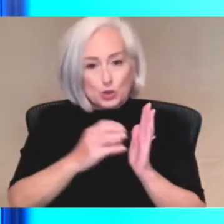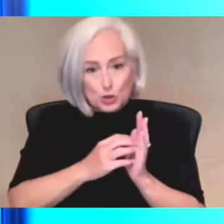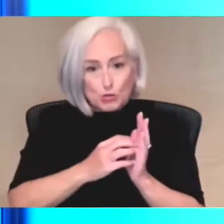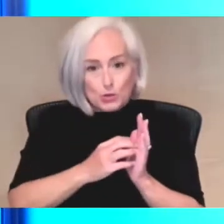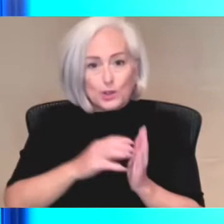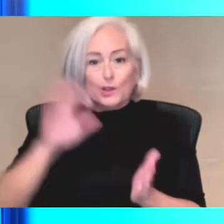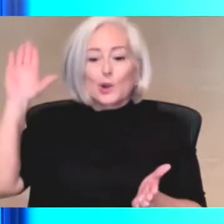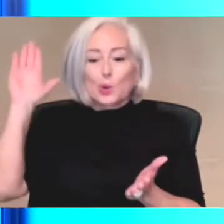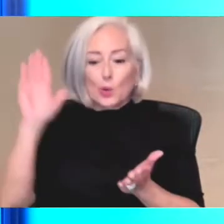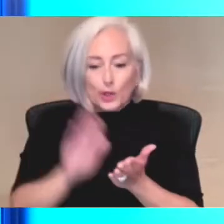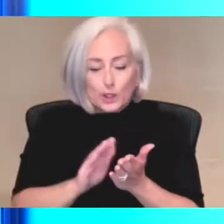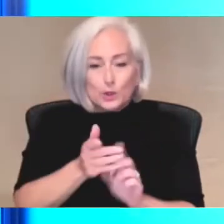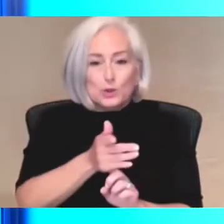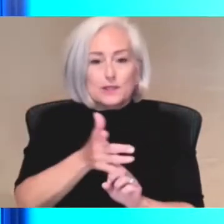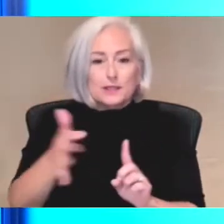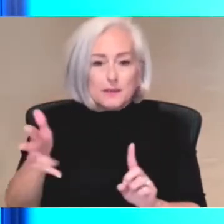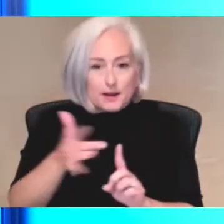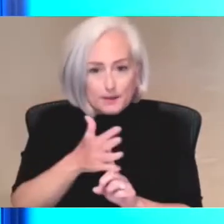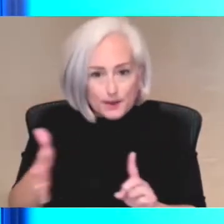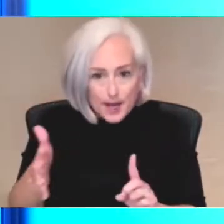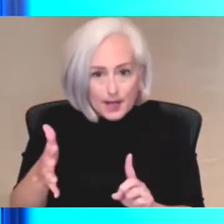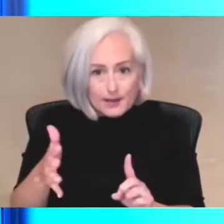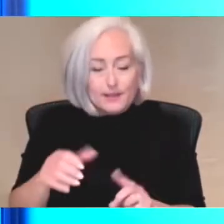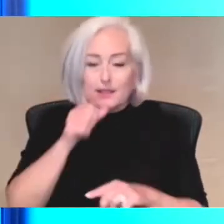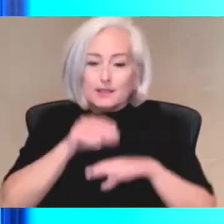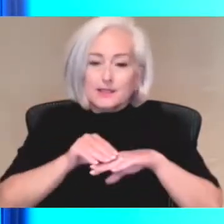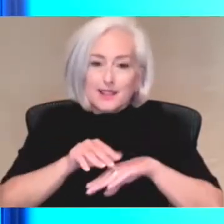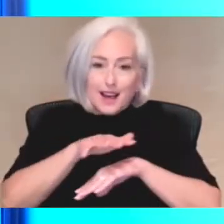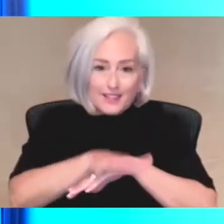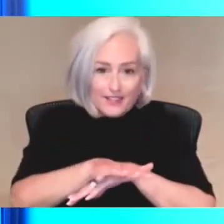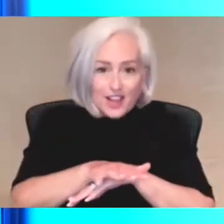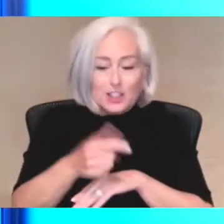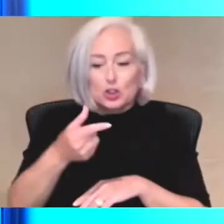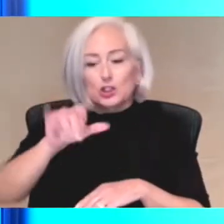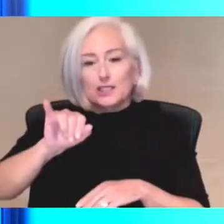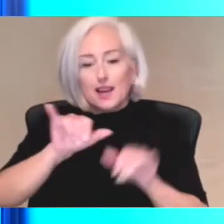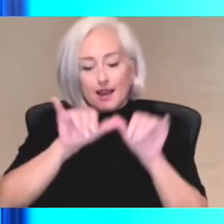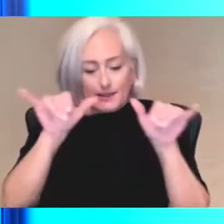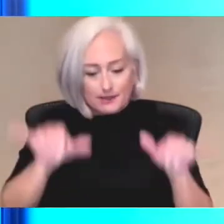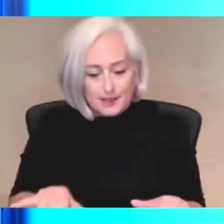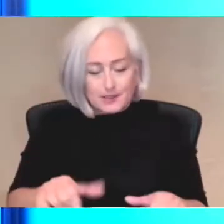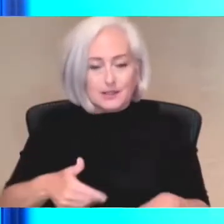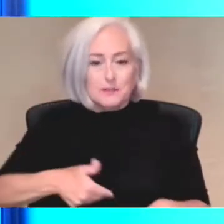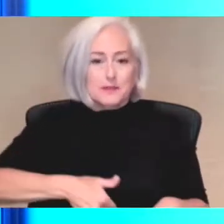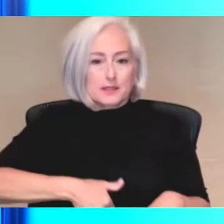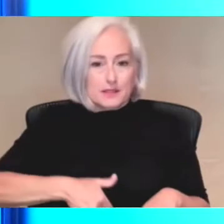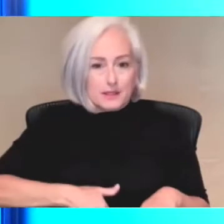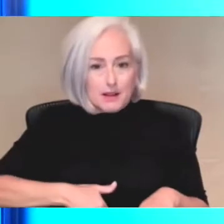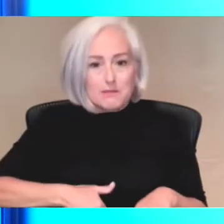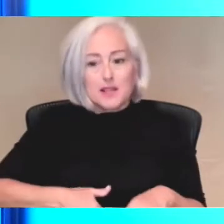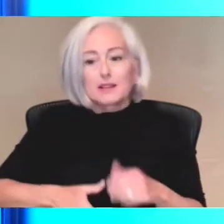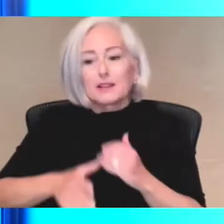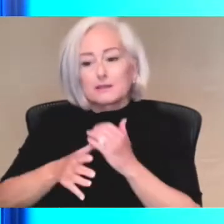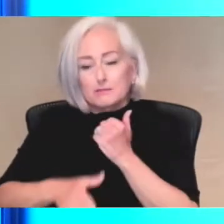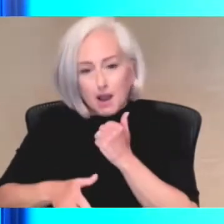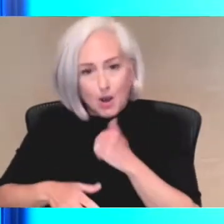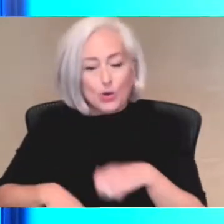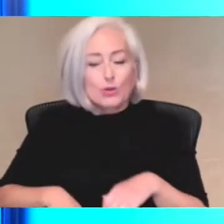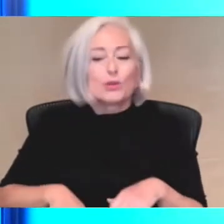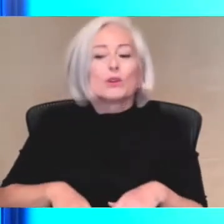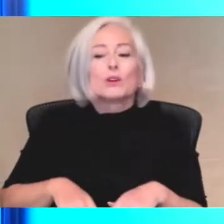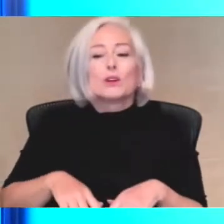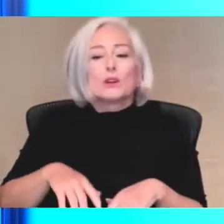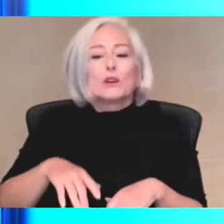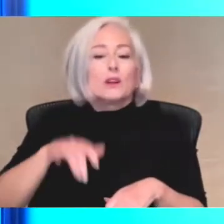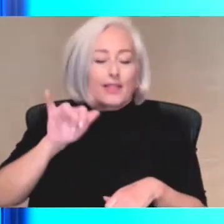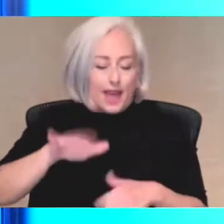decreases exposure to the gastrointestinal system, so bowel and stomach and so forth, and so that can significantly decrease again impact